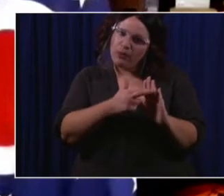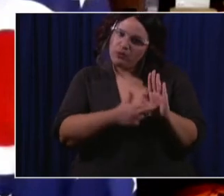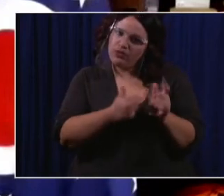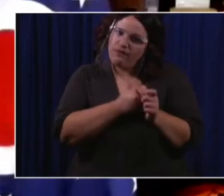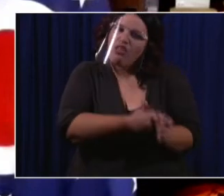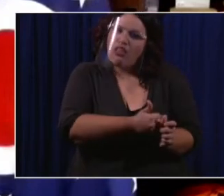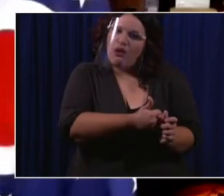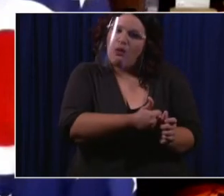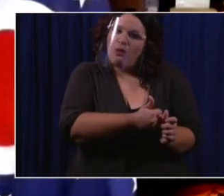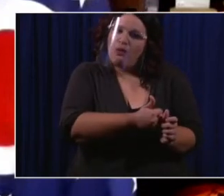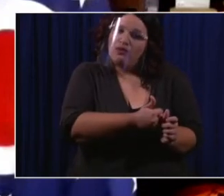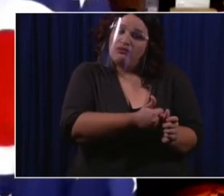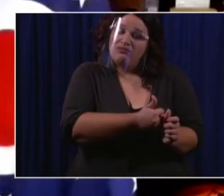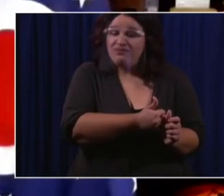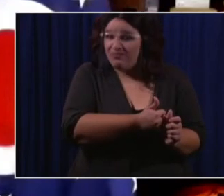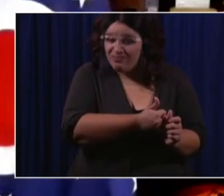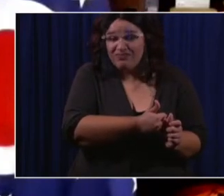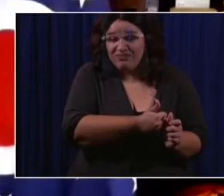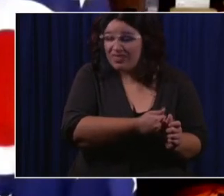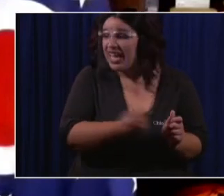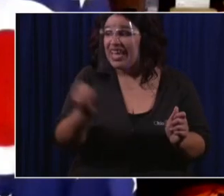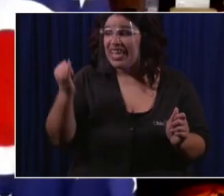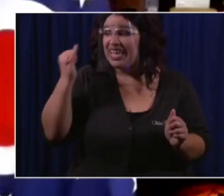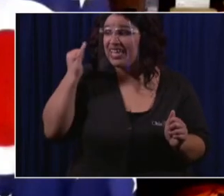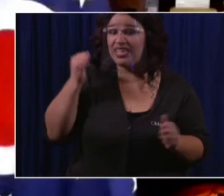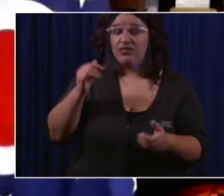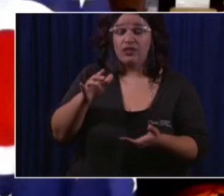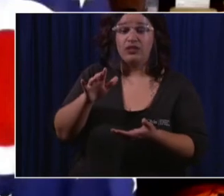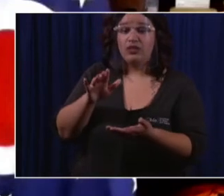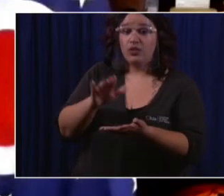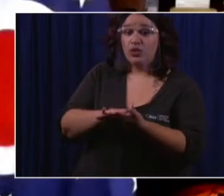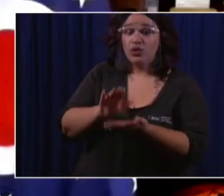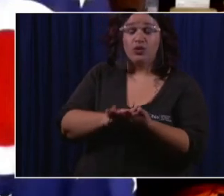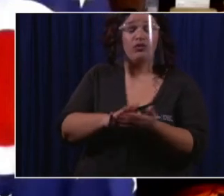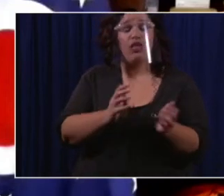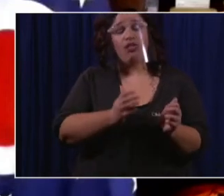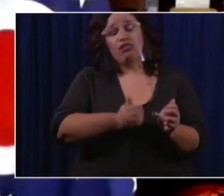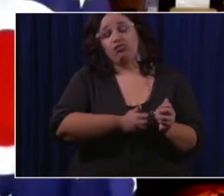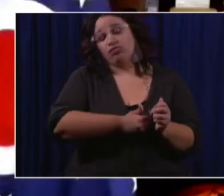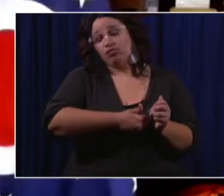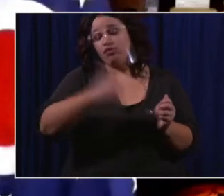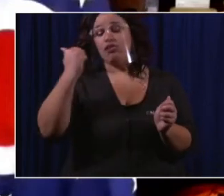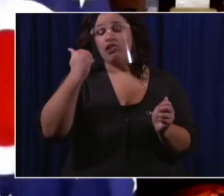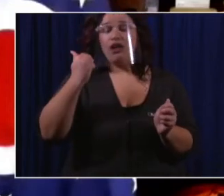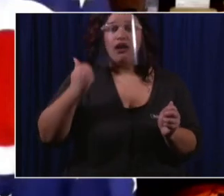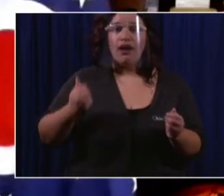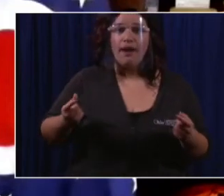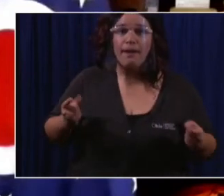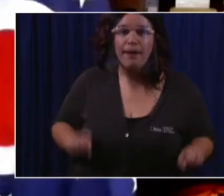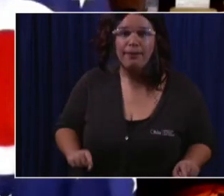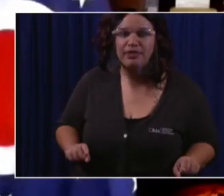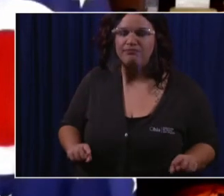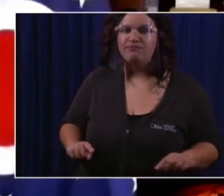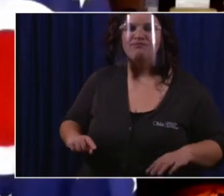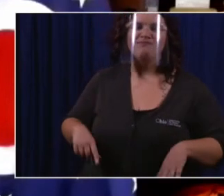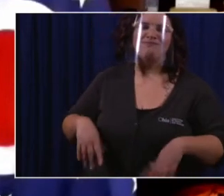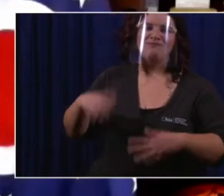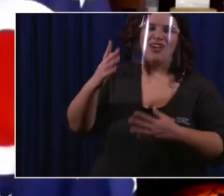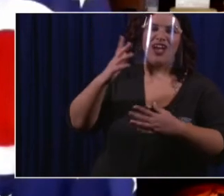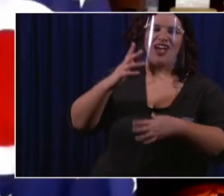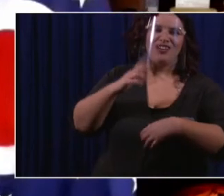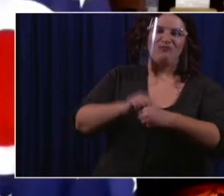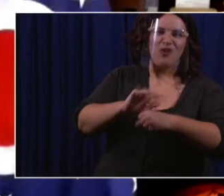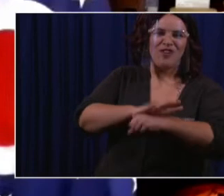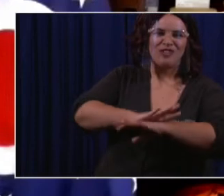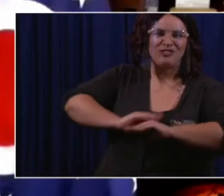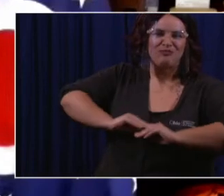if you don't follow them, you're going to have a spread. You're going to end up with coaches or players who are going to get the virus.